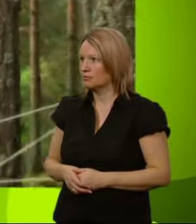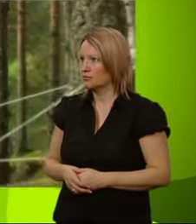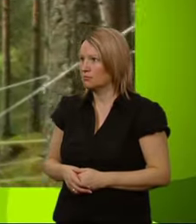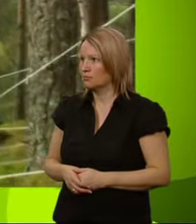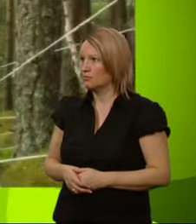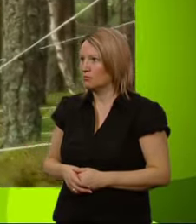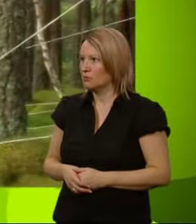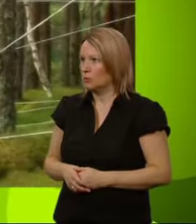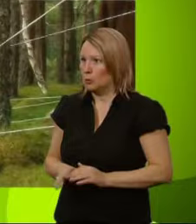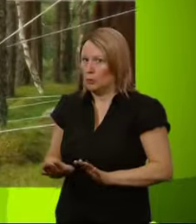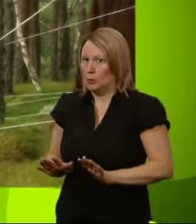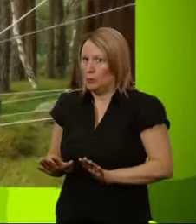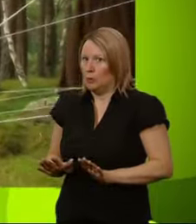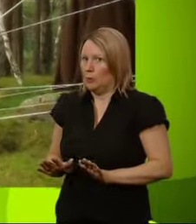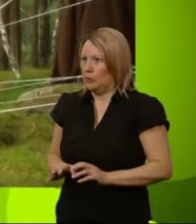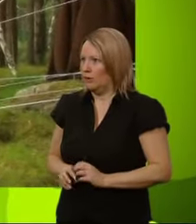Okay. So take your time.